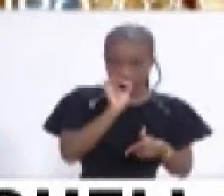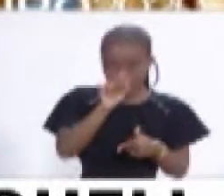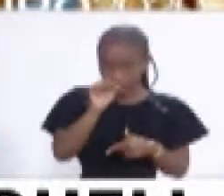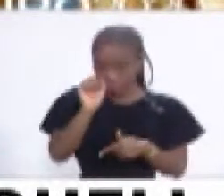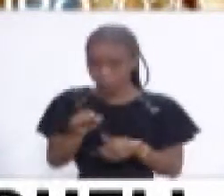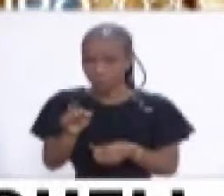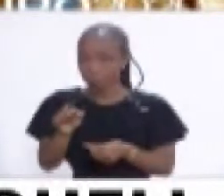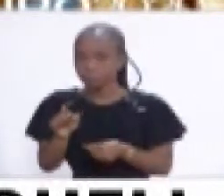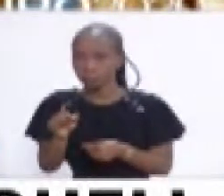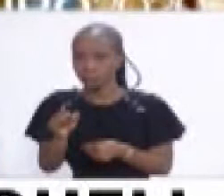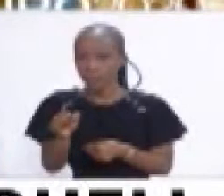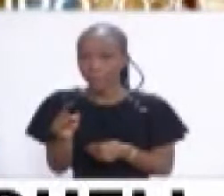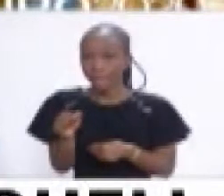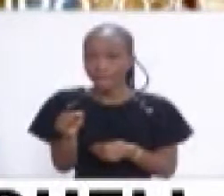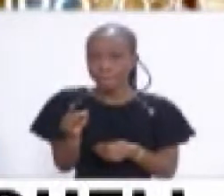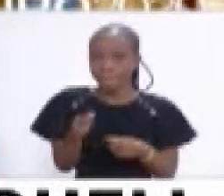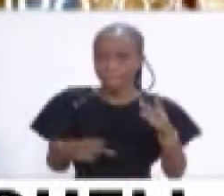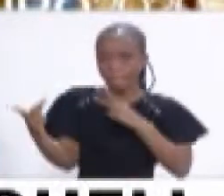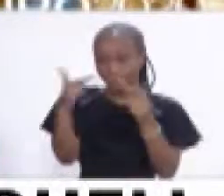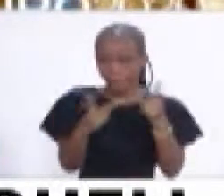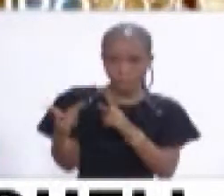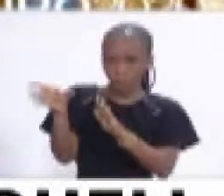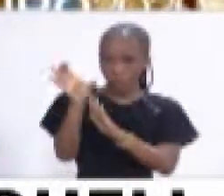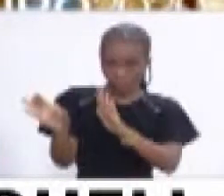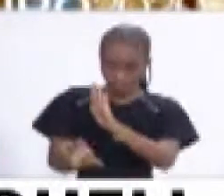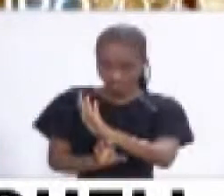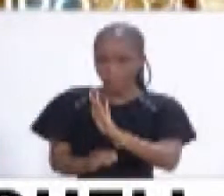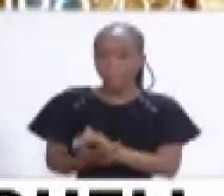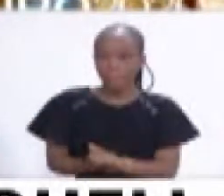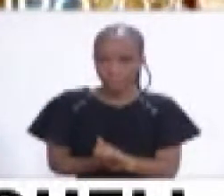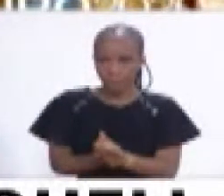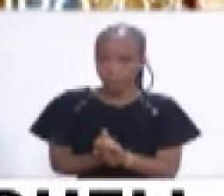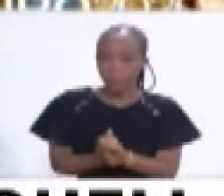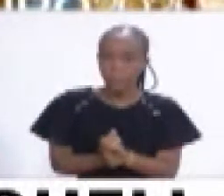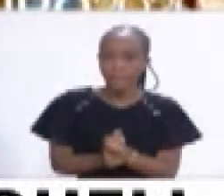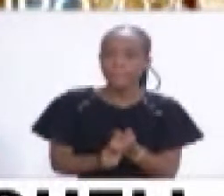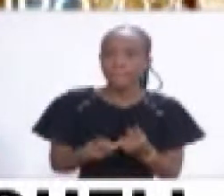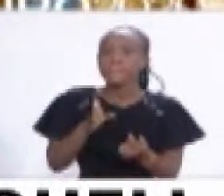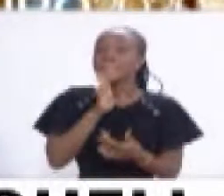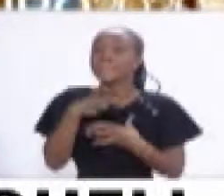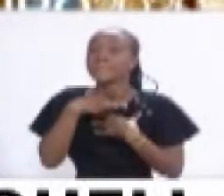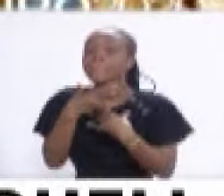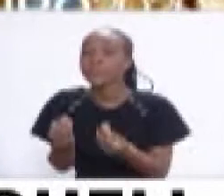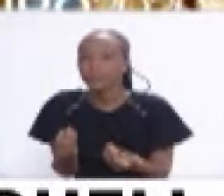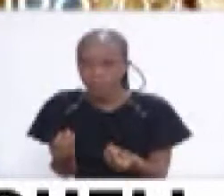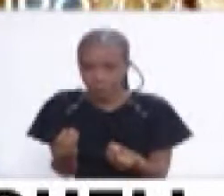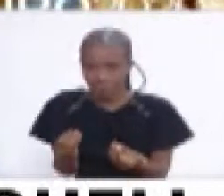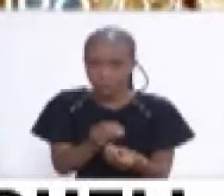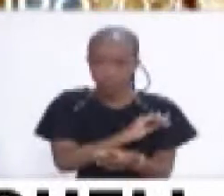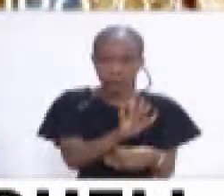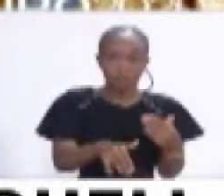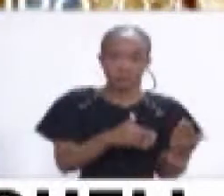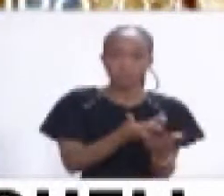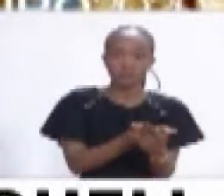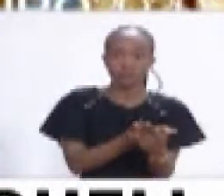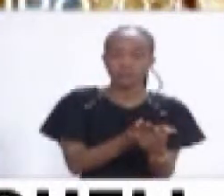myself be violating the Constitution. I would be like telling or giving